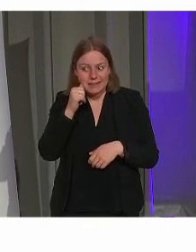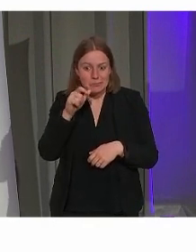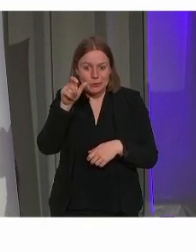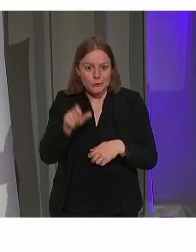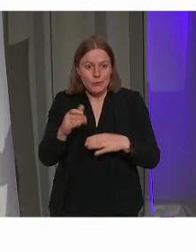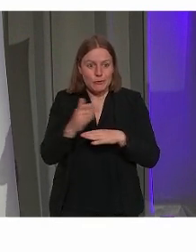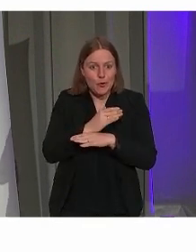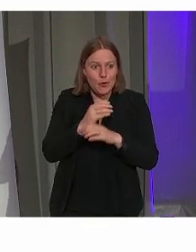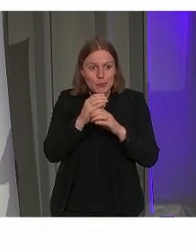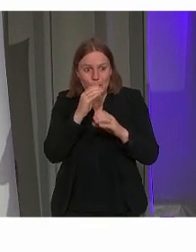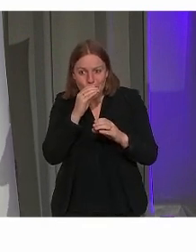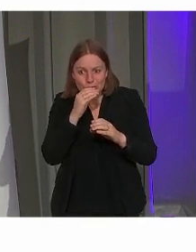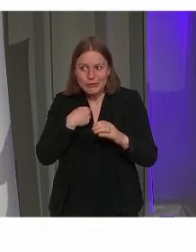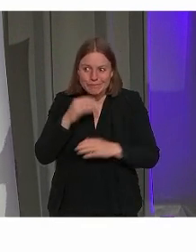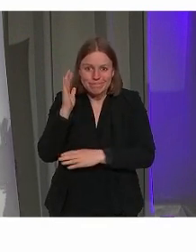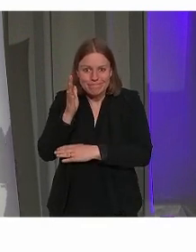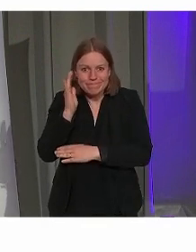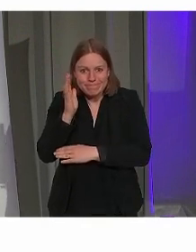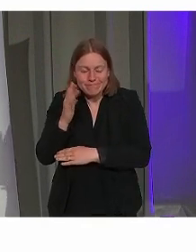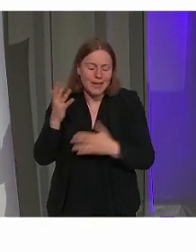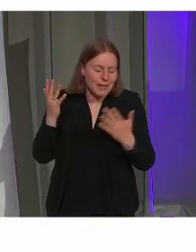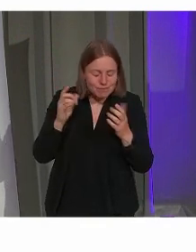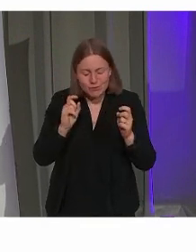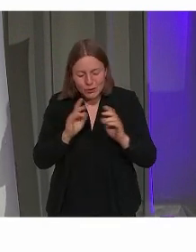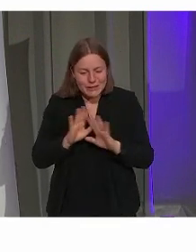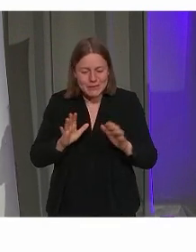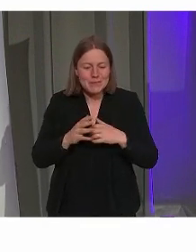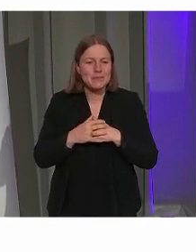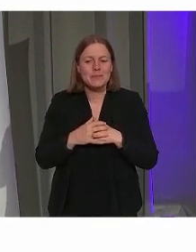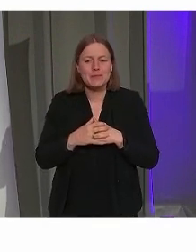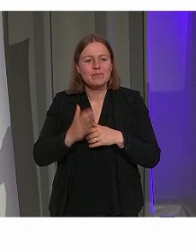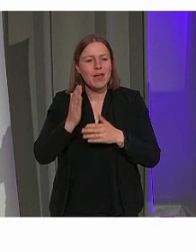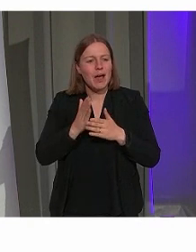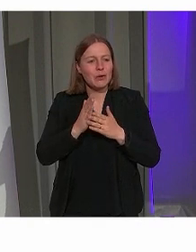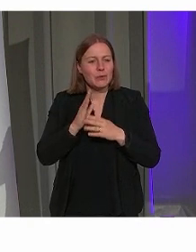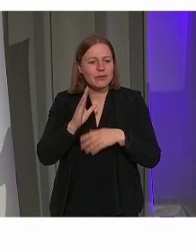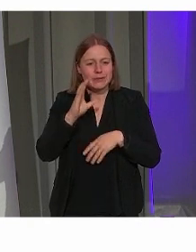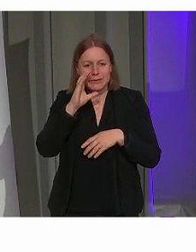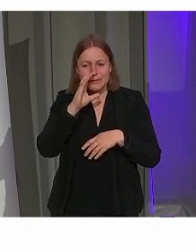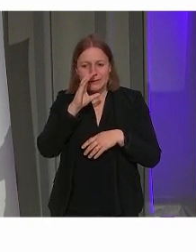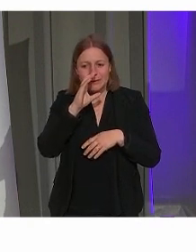difficult task to speak right before lunch because you are all hungry.